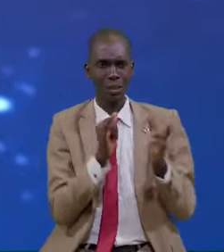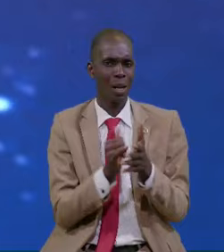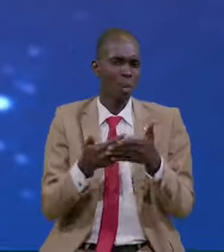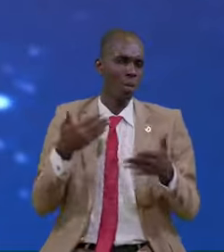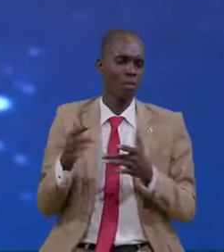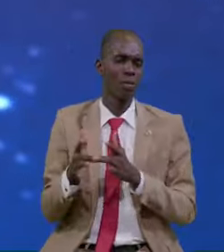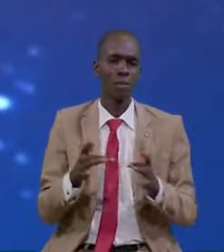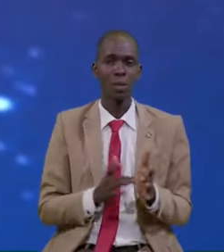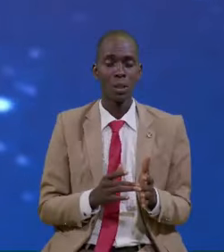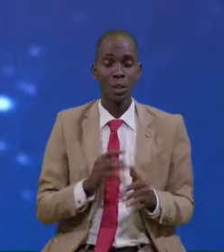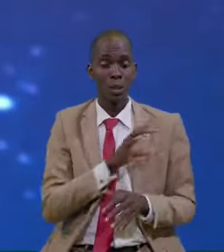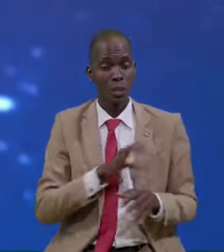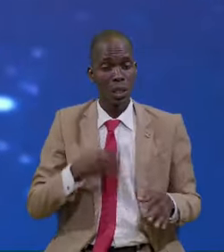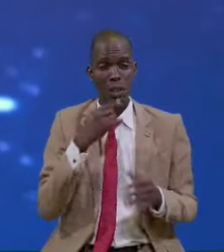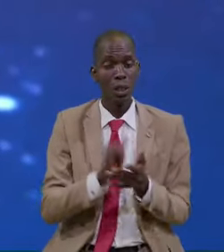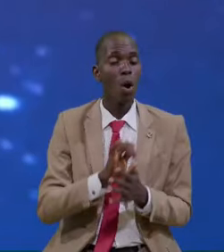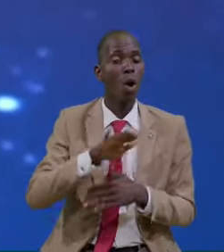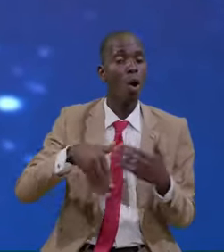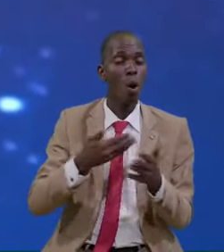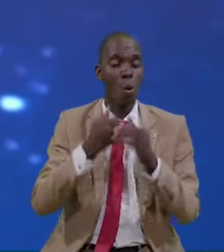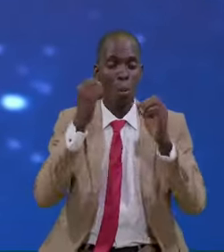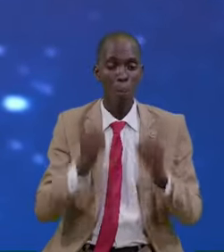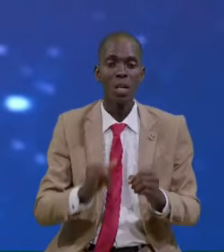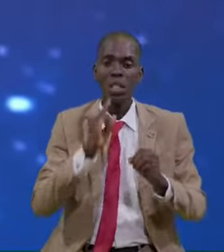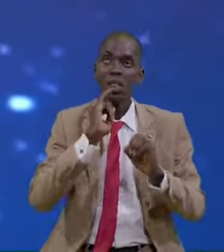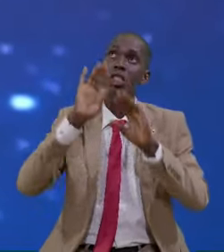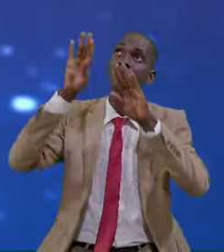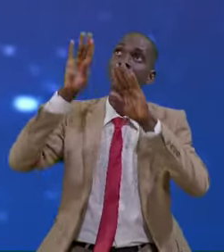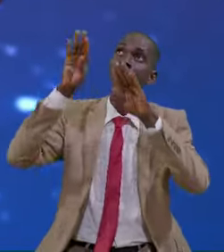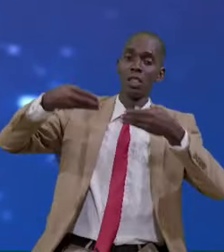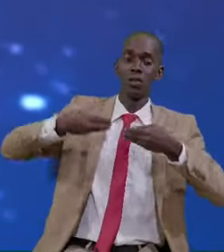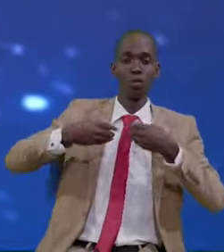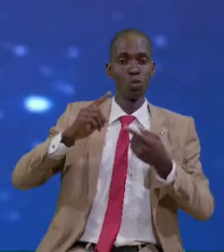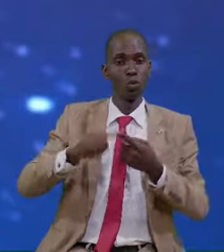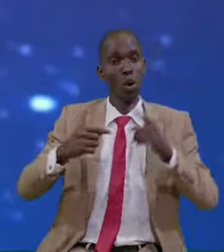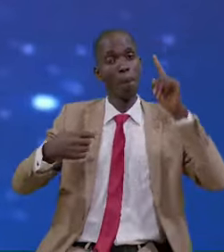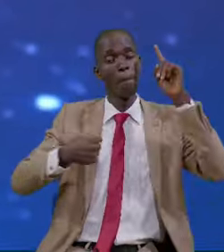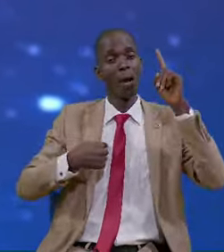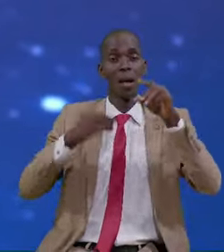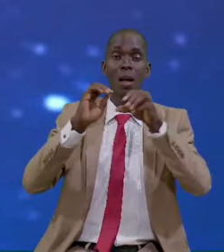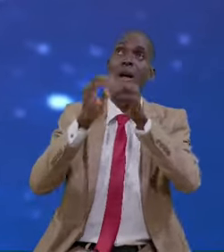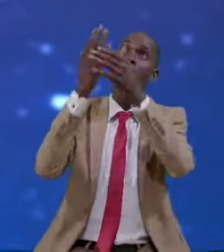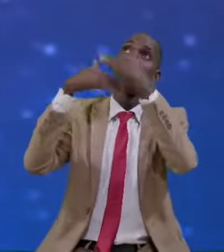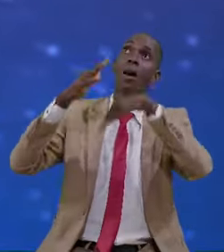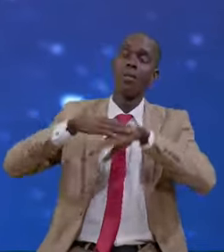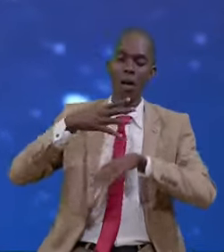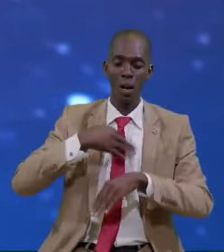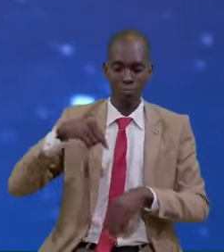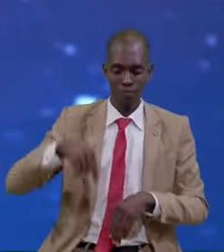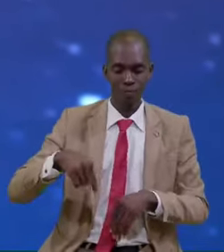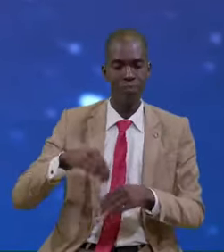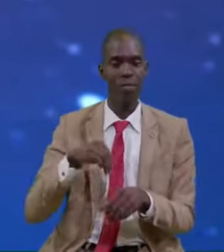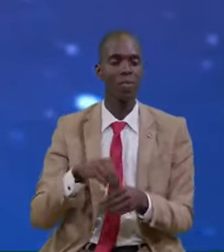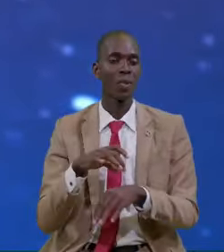All power is given unto me in heaven and in earth. You know, sometimes